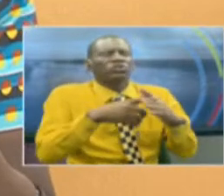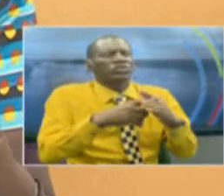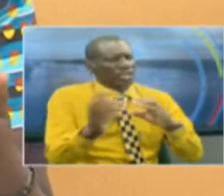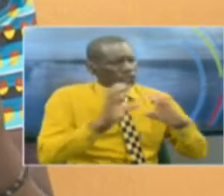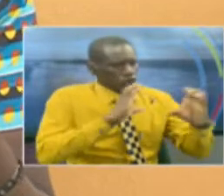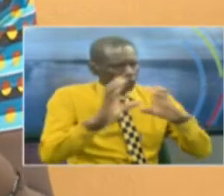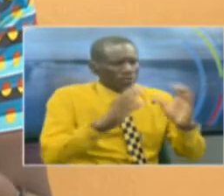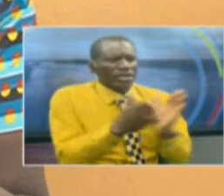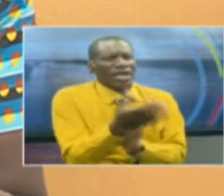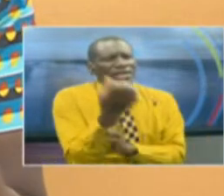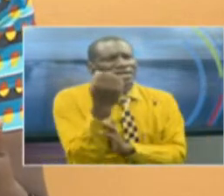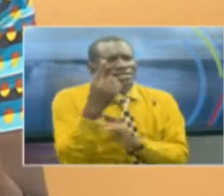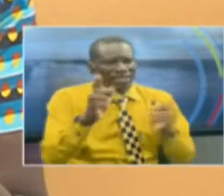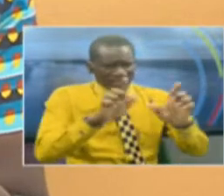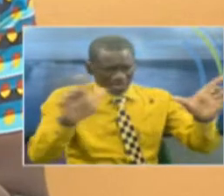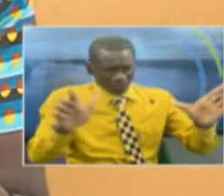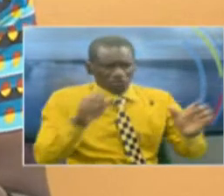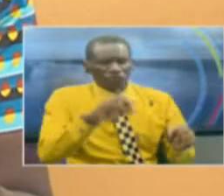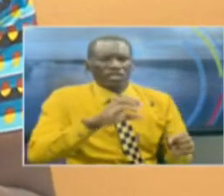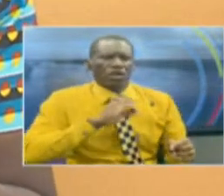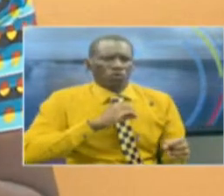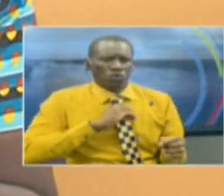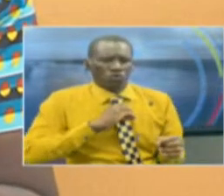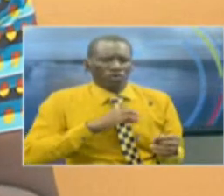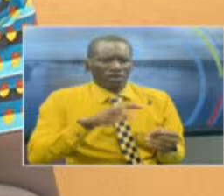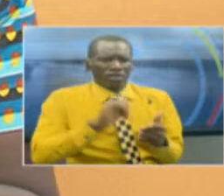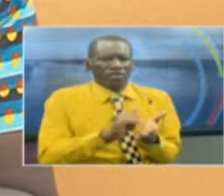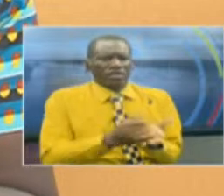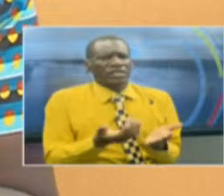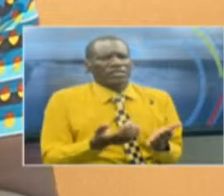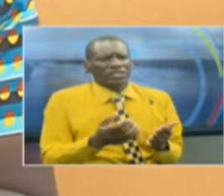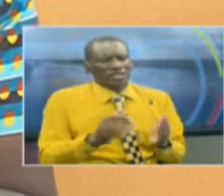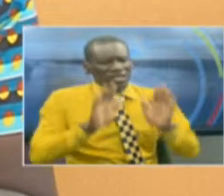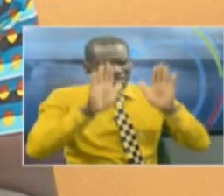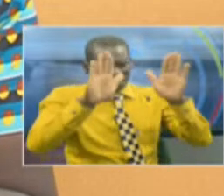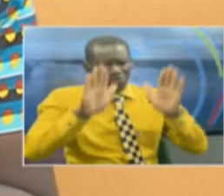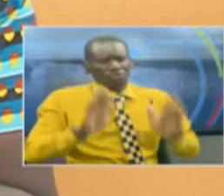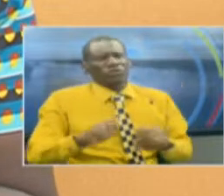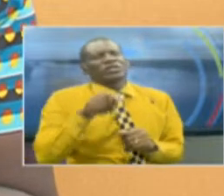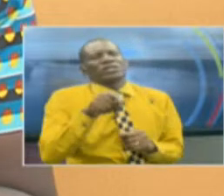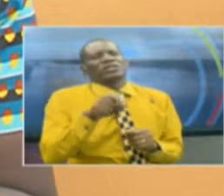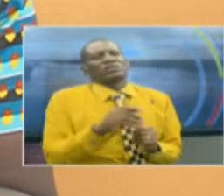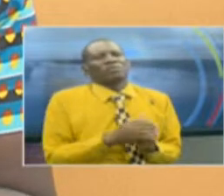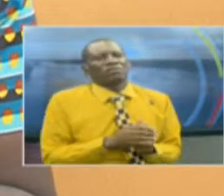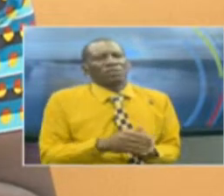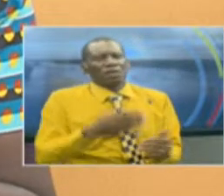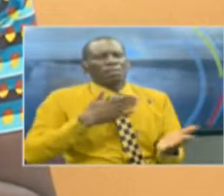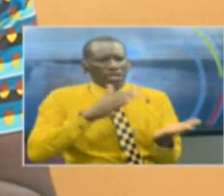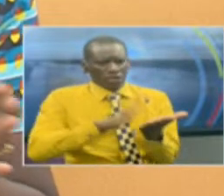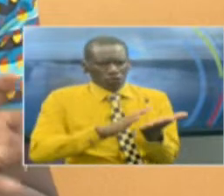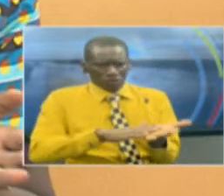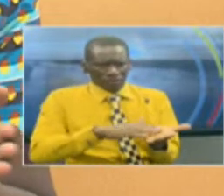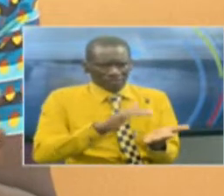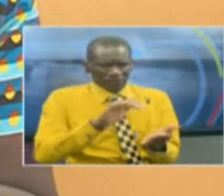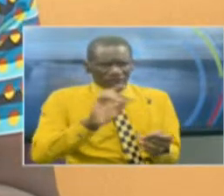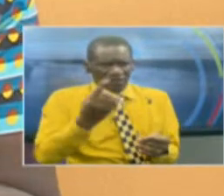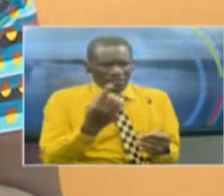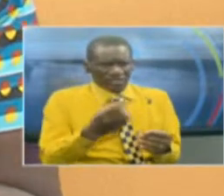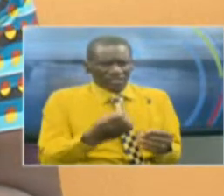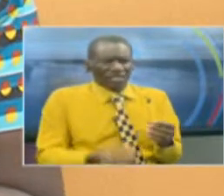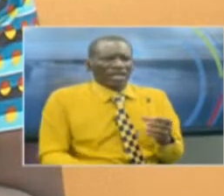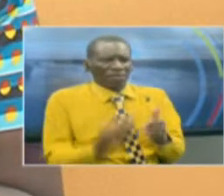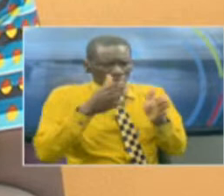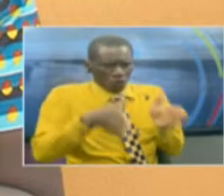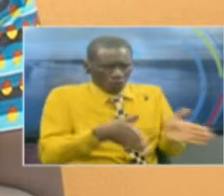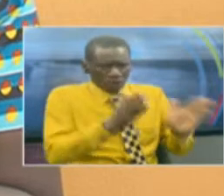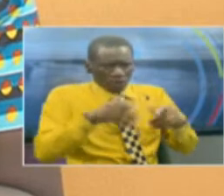communicate and understand the language of their home. That is very, very useful. So my recommendation is find avenues that the child